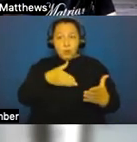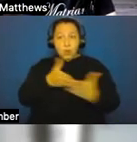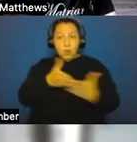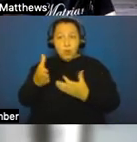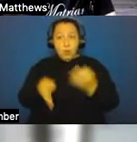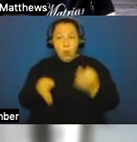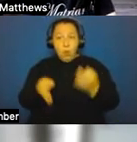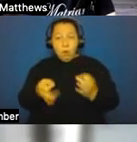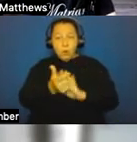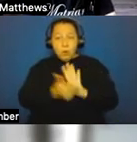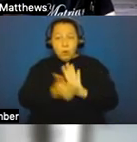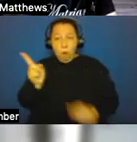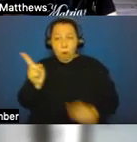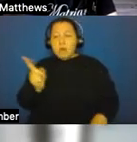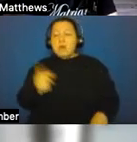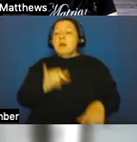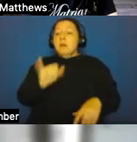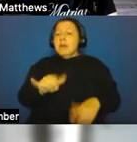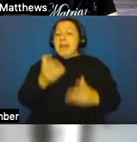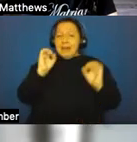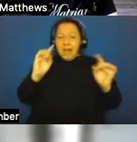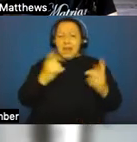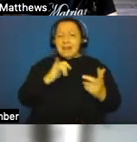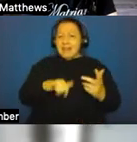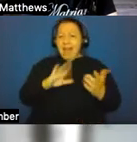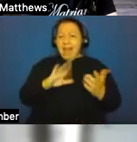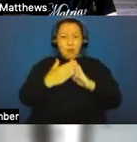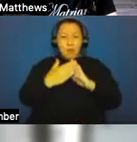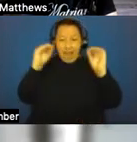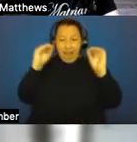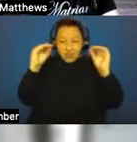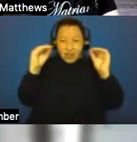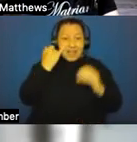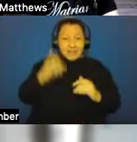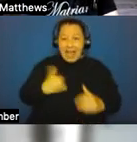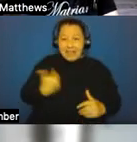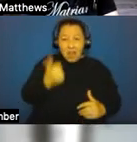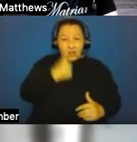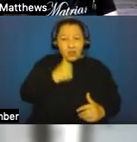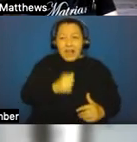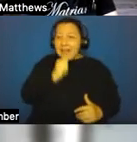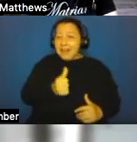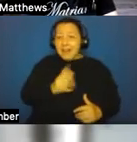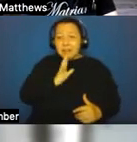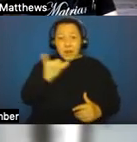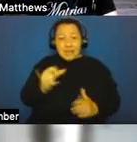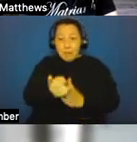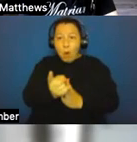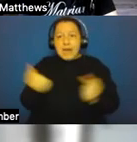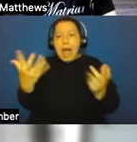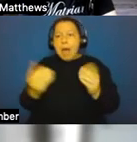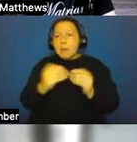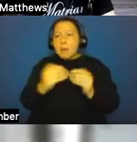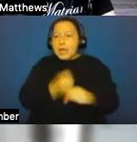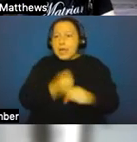educating and that community education, had that little girl not spoken up in that moment, right? Like how many more years of violence would she have experienced